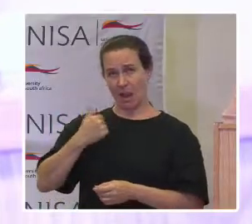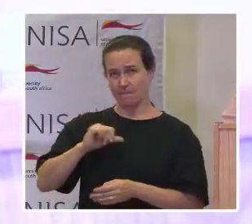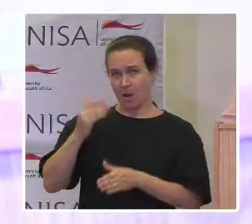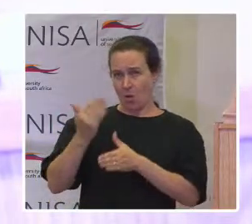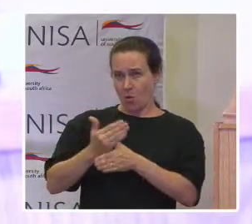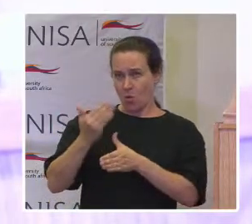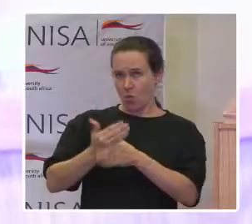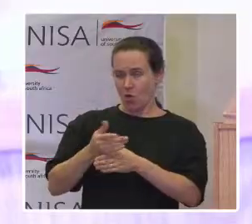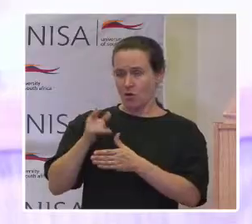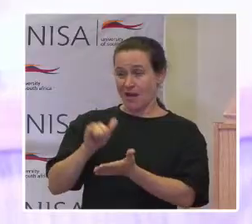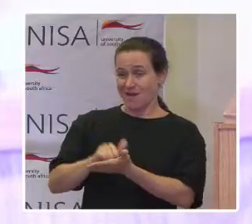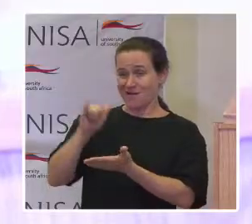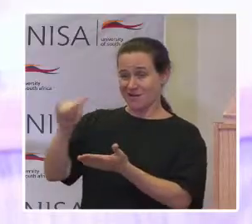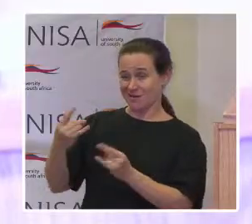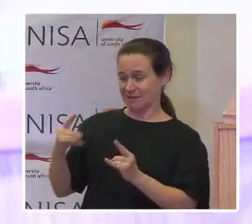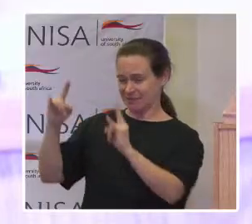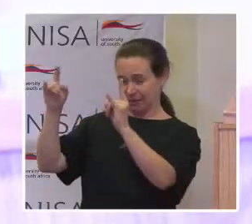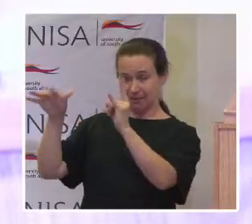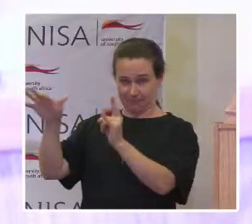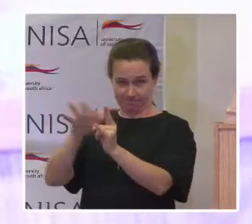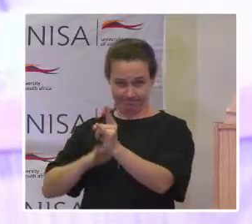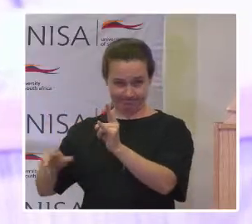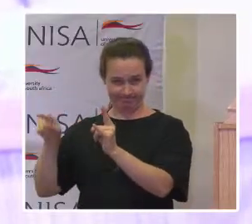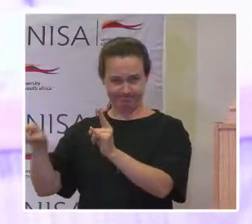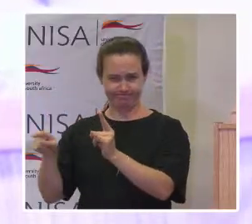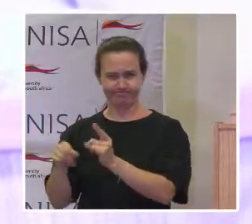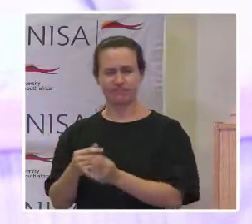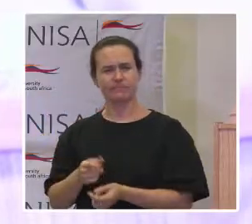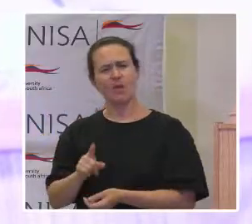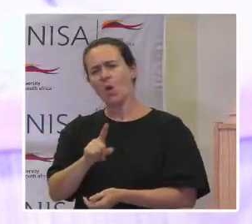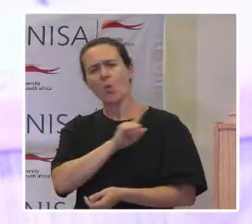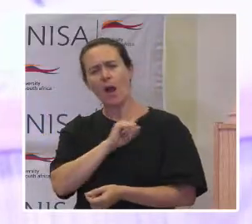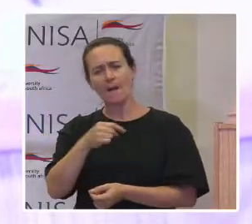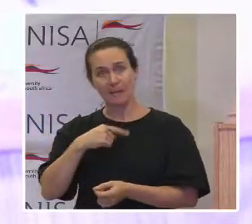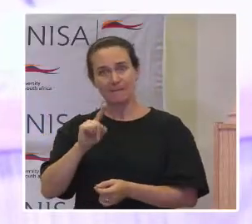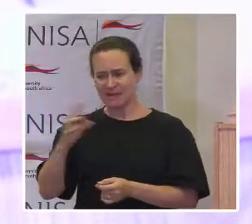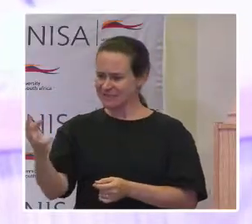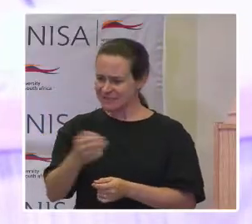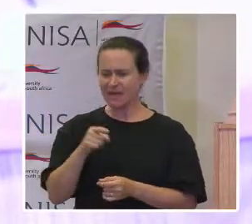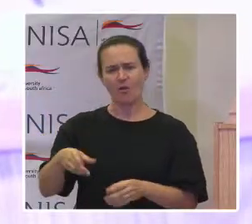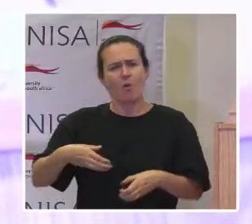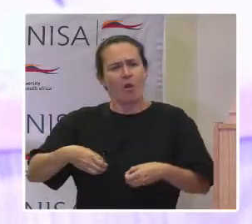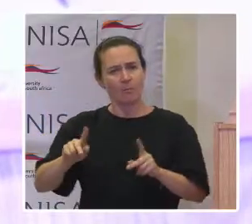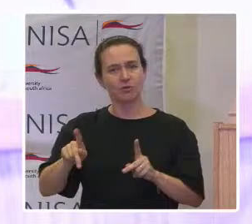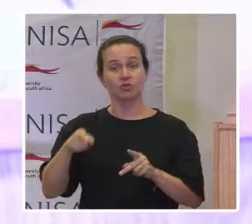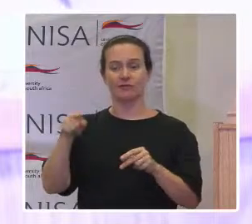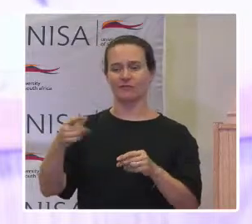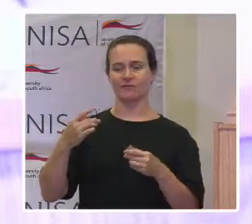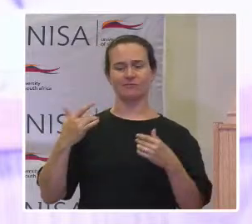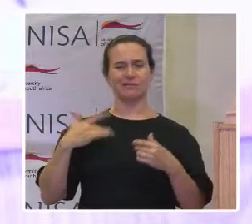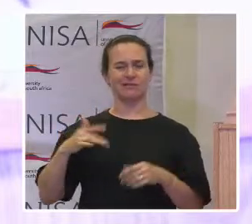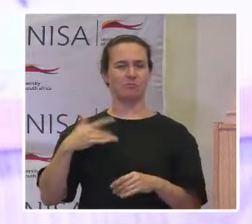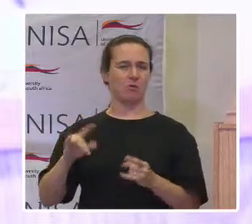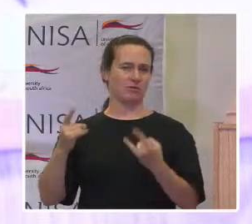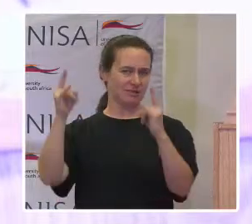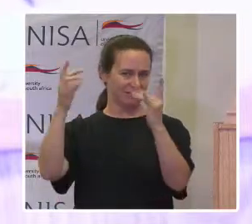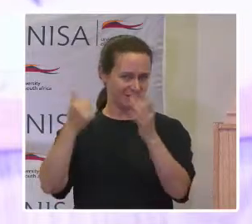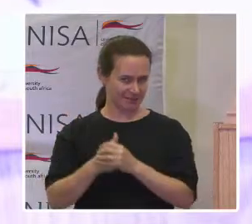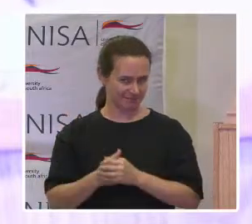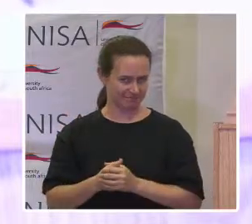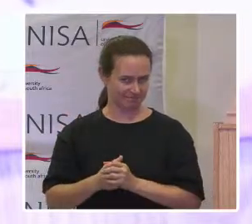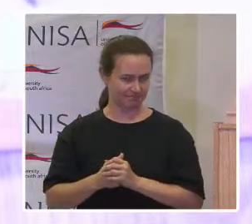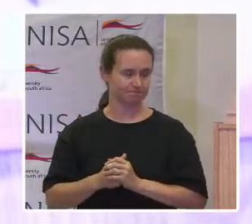the Aerotropolis space, why am I also not tapping into the smart city operations? You